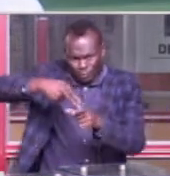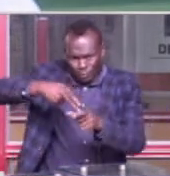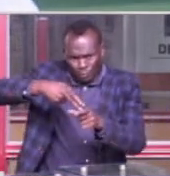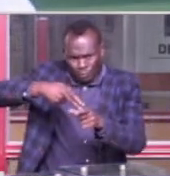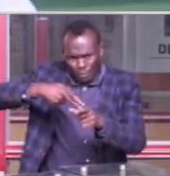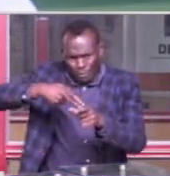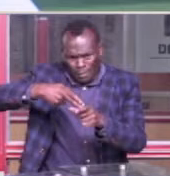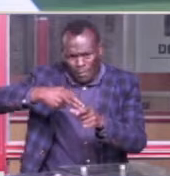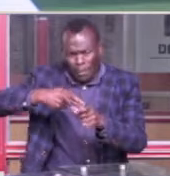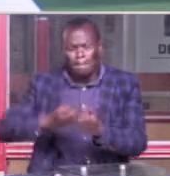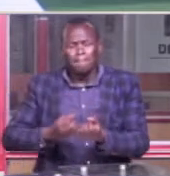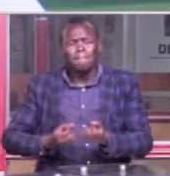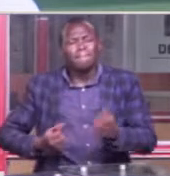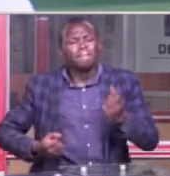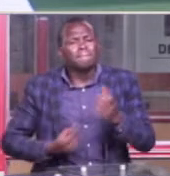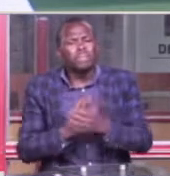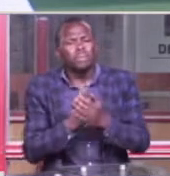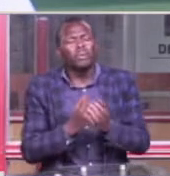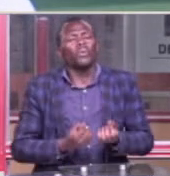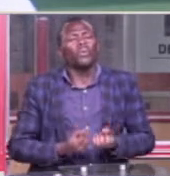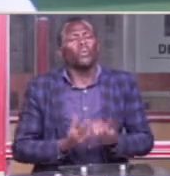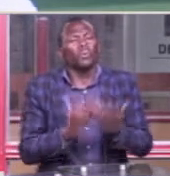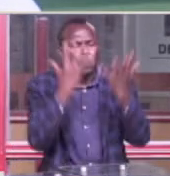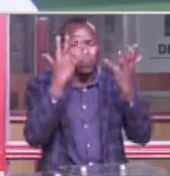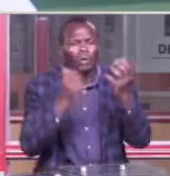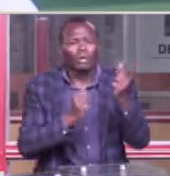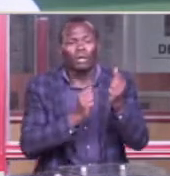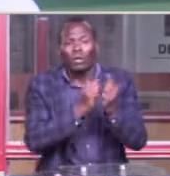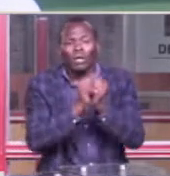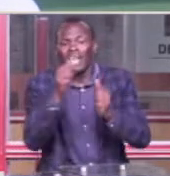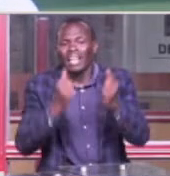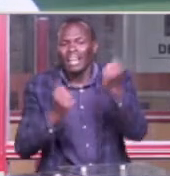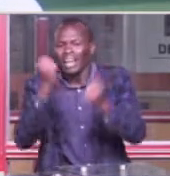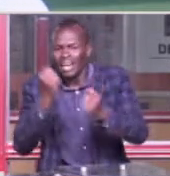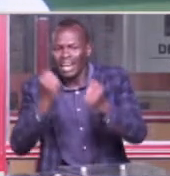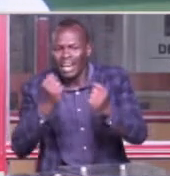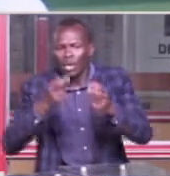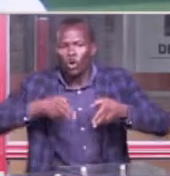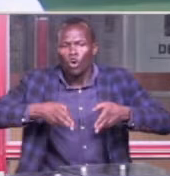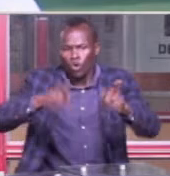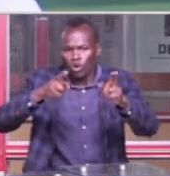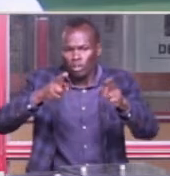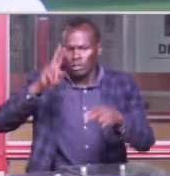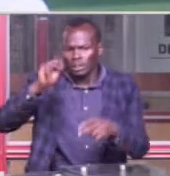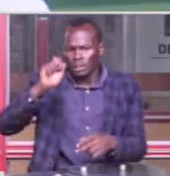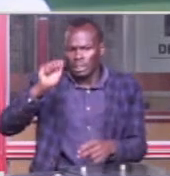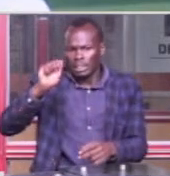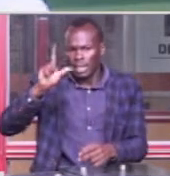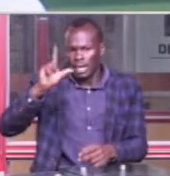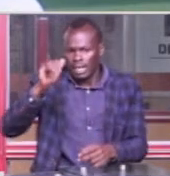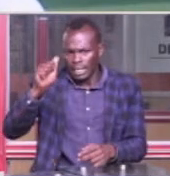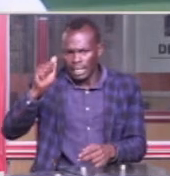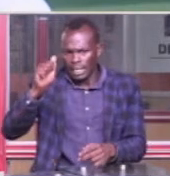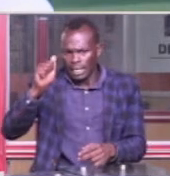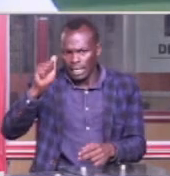collision with another car in Nalia on Northern Highway Express Highway, and road